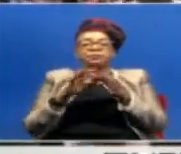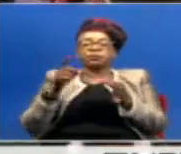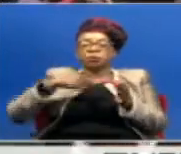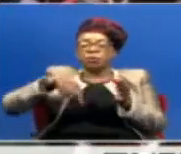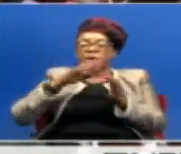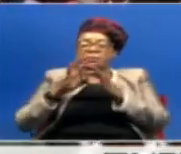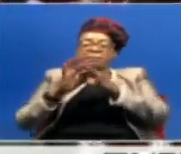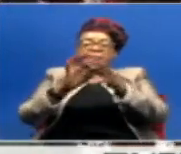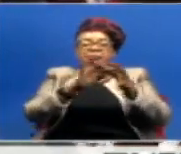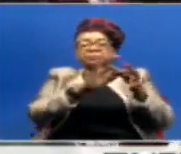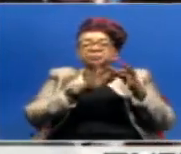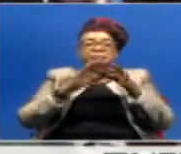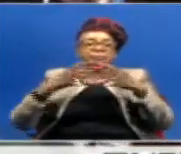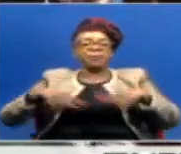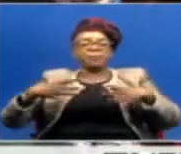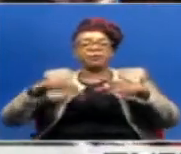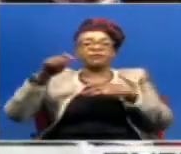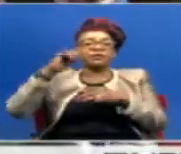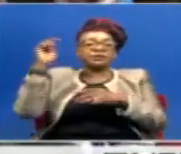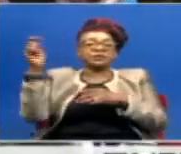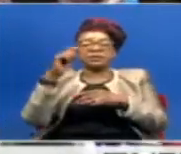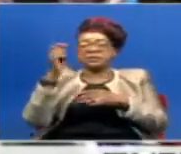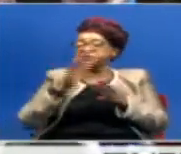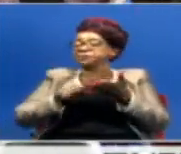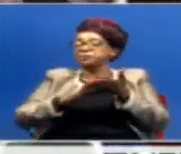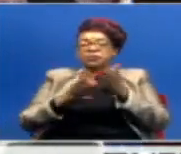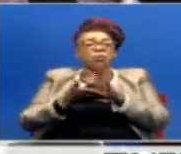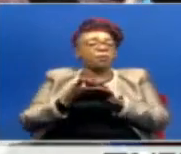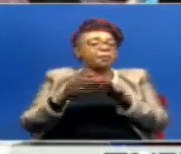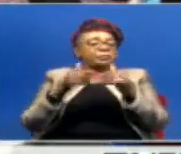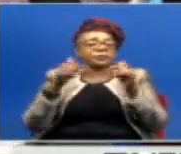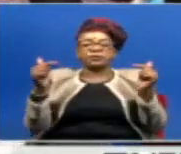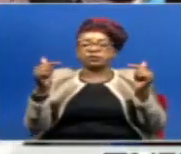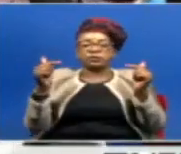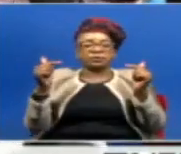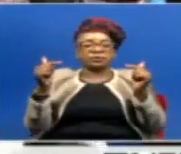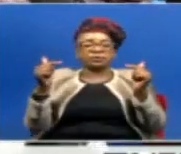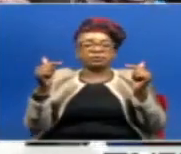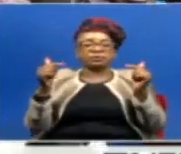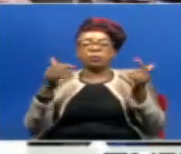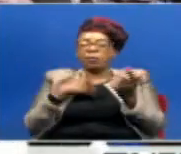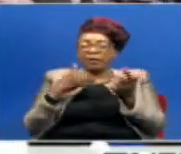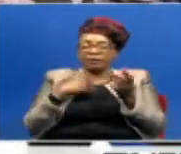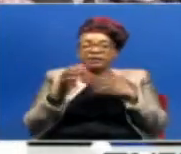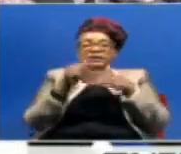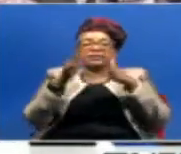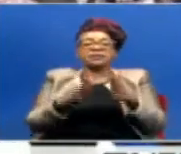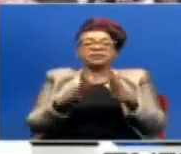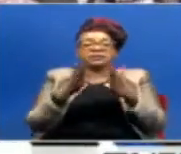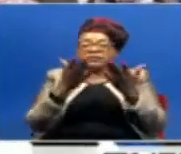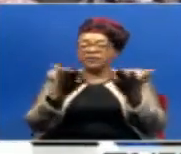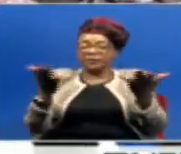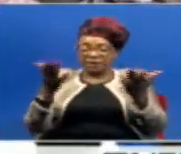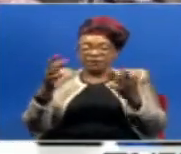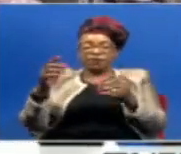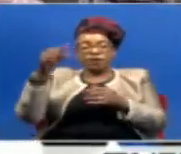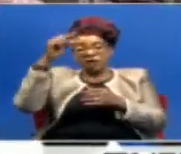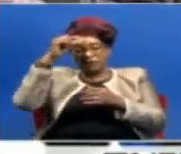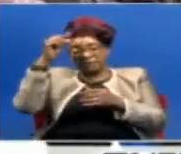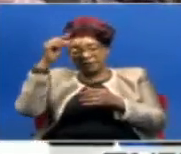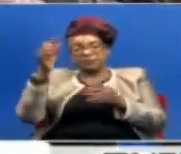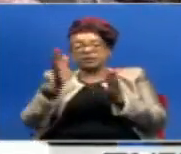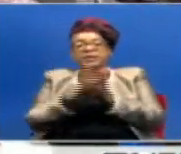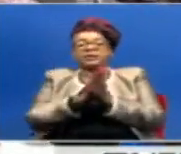Kenya. Hakuna wananchi wa upinzani. Tuko na viongozi wa upande wa serikali na viongozi wa upande